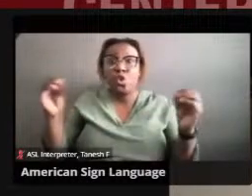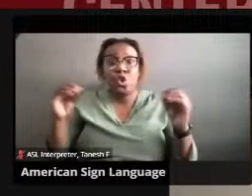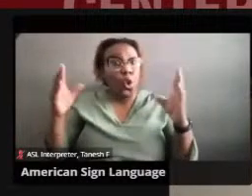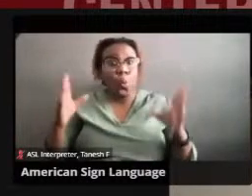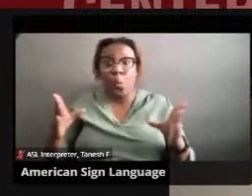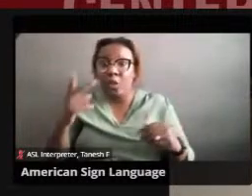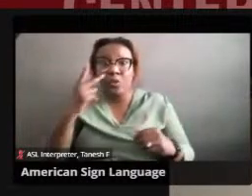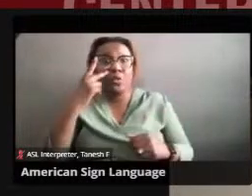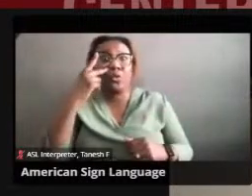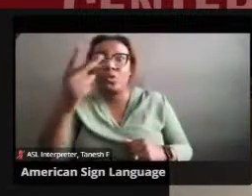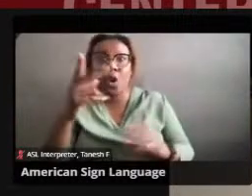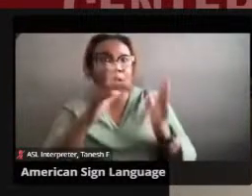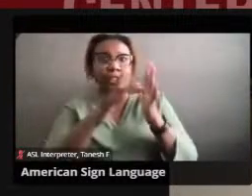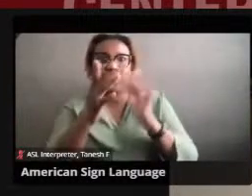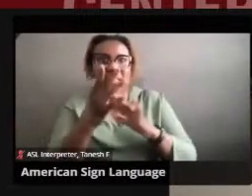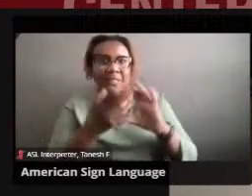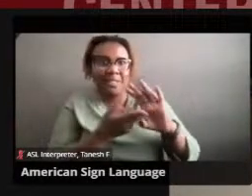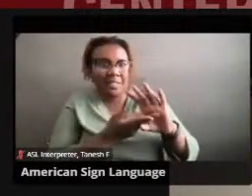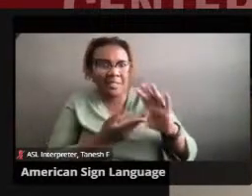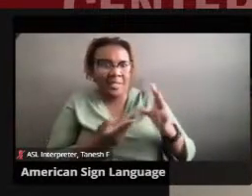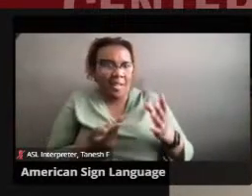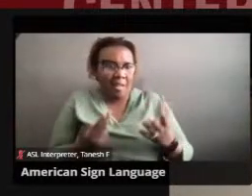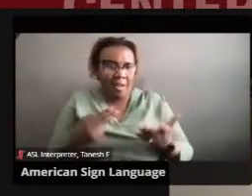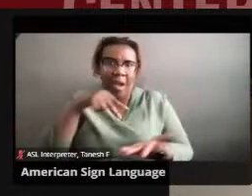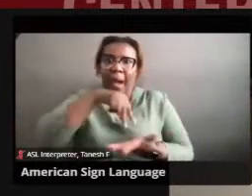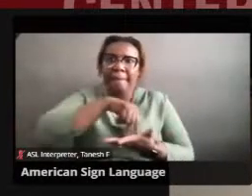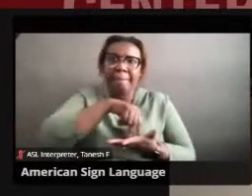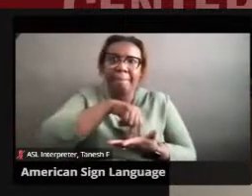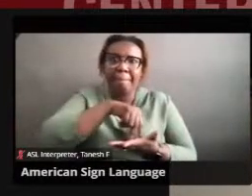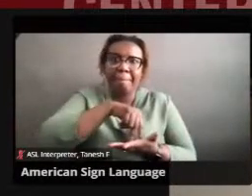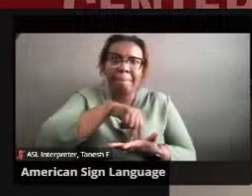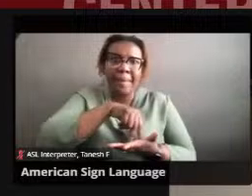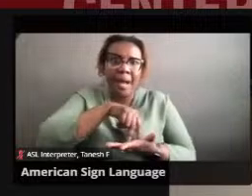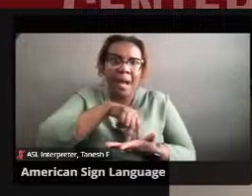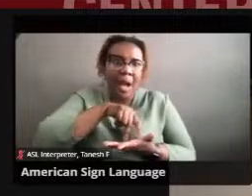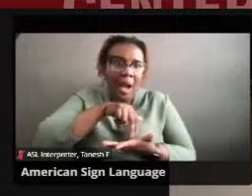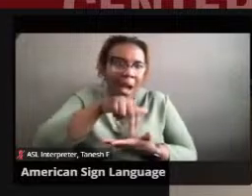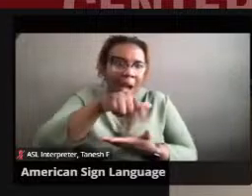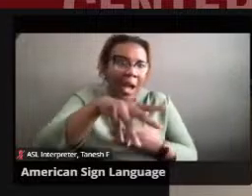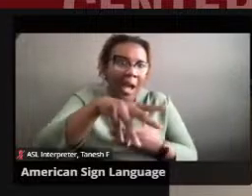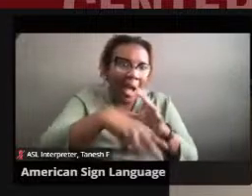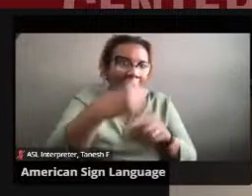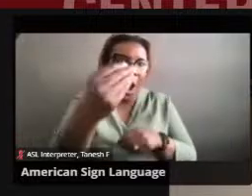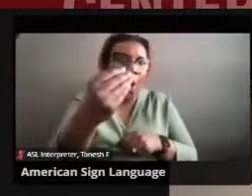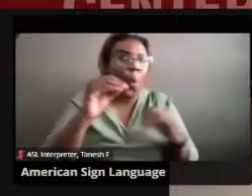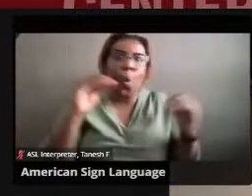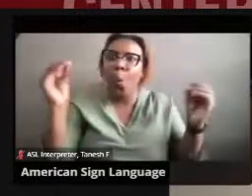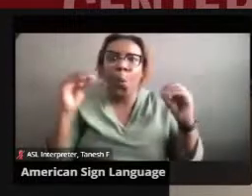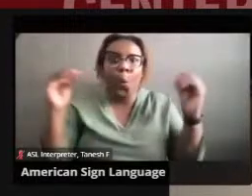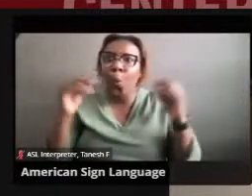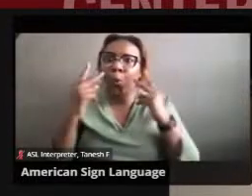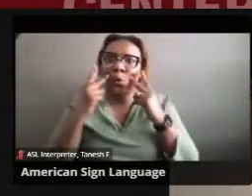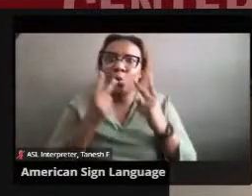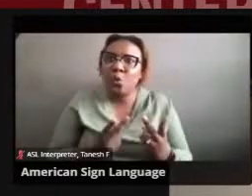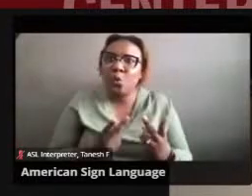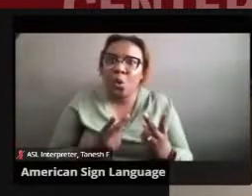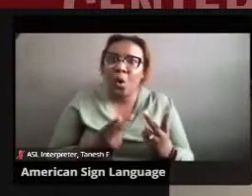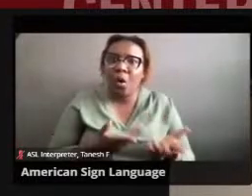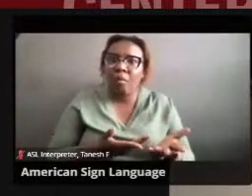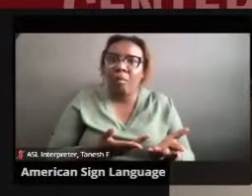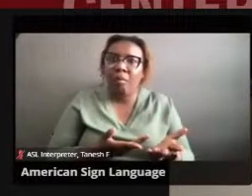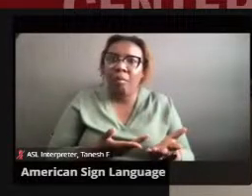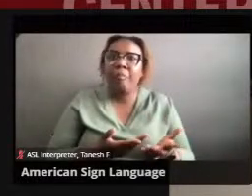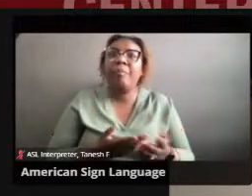up. No one saw Jesus get out. The question, my friends, for